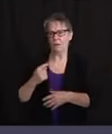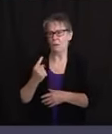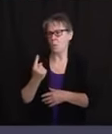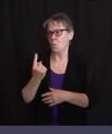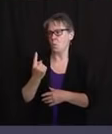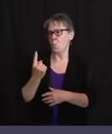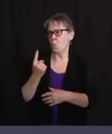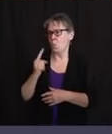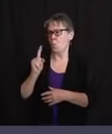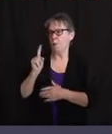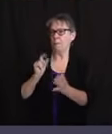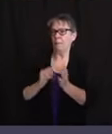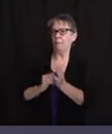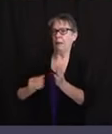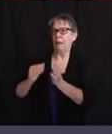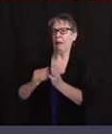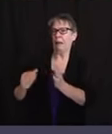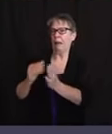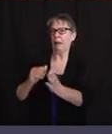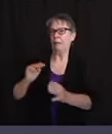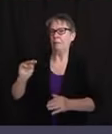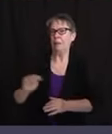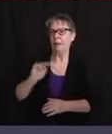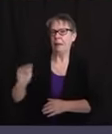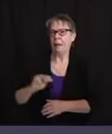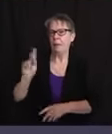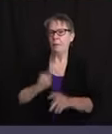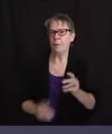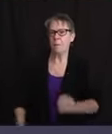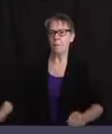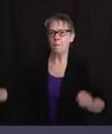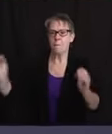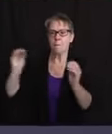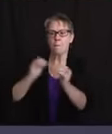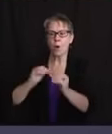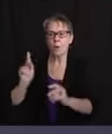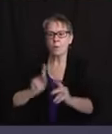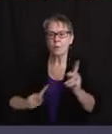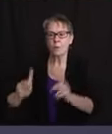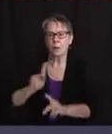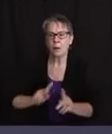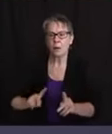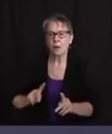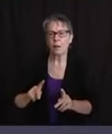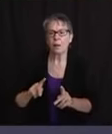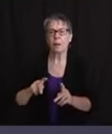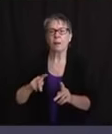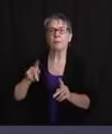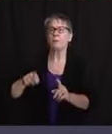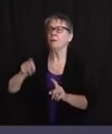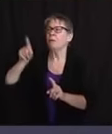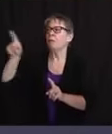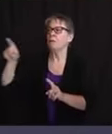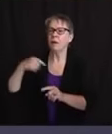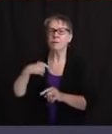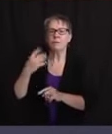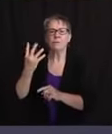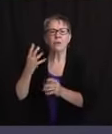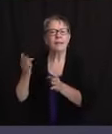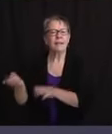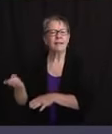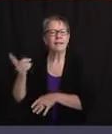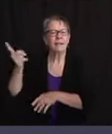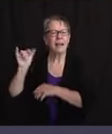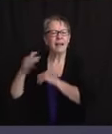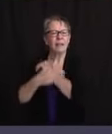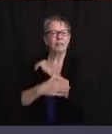4 fatalities. And so we were back and forth with Anson Chan, Anson said, listen, we've been gutted by viruses